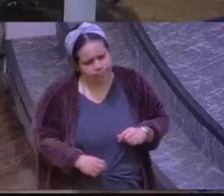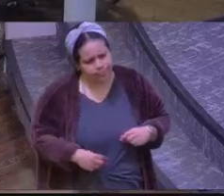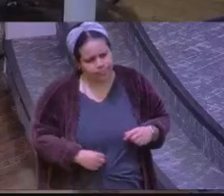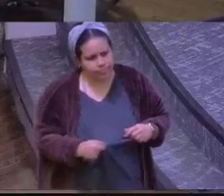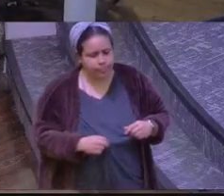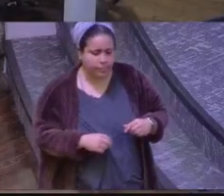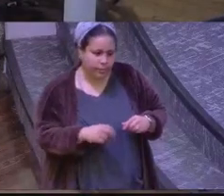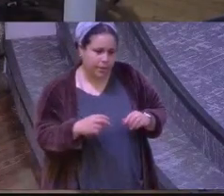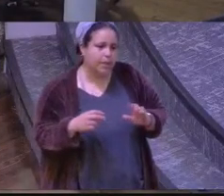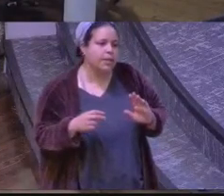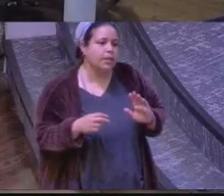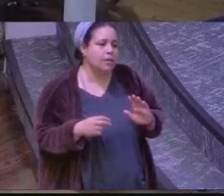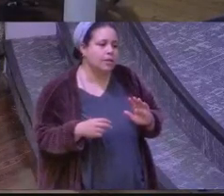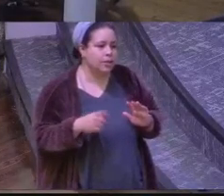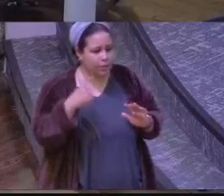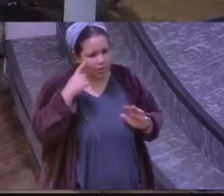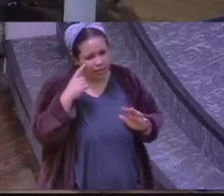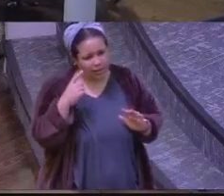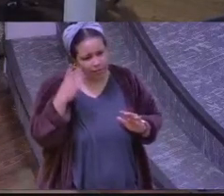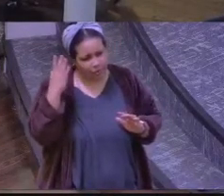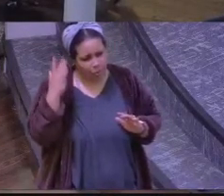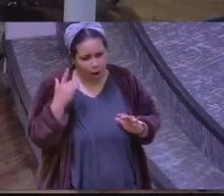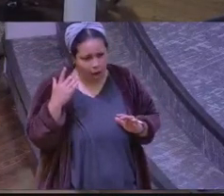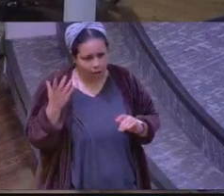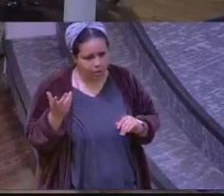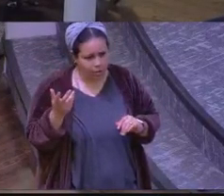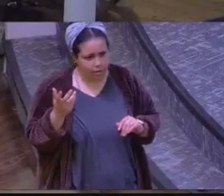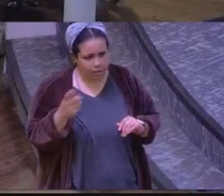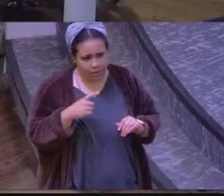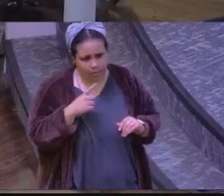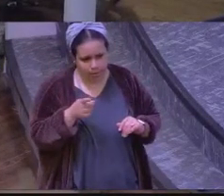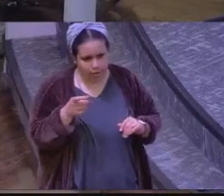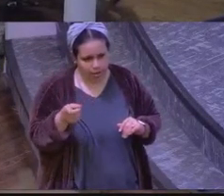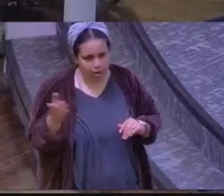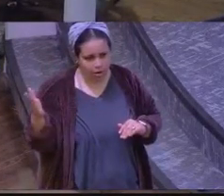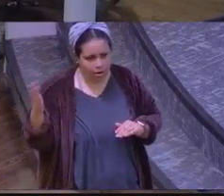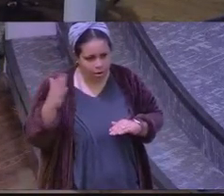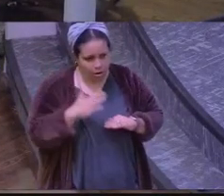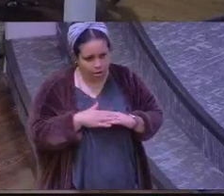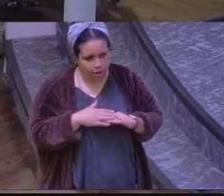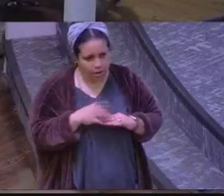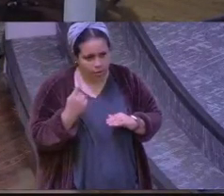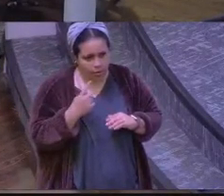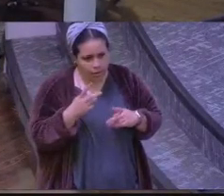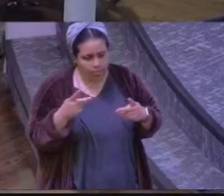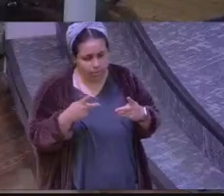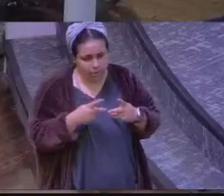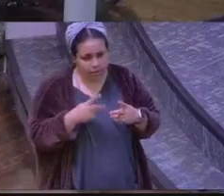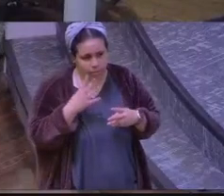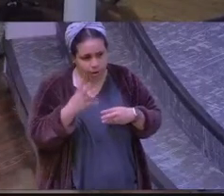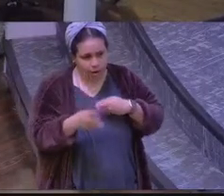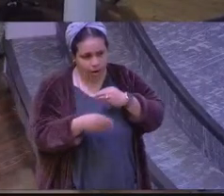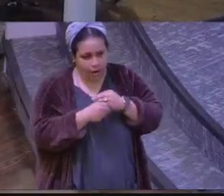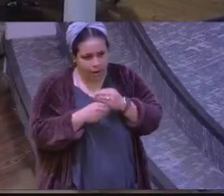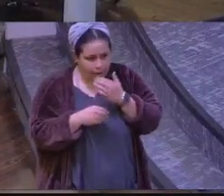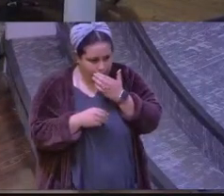of why we wanted to make sure they were there all day. And one of the positions that we're adding is